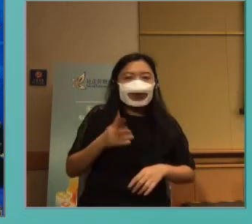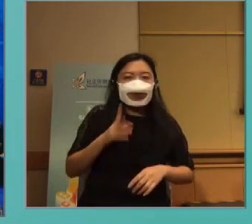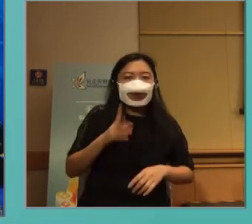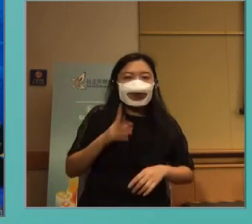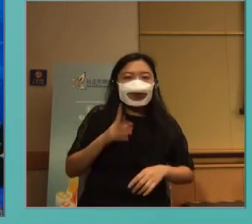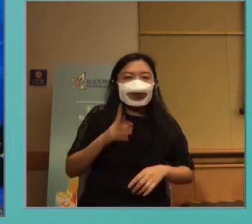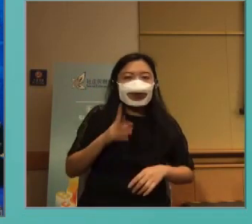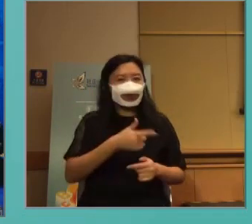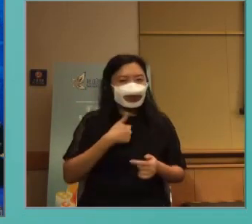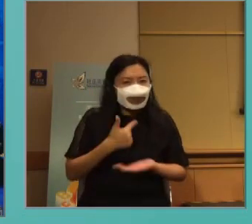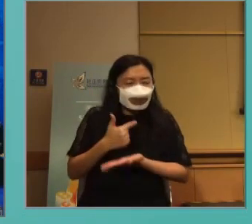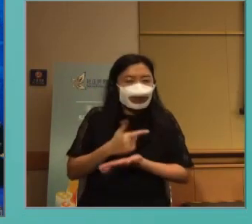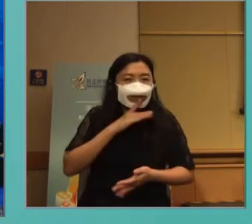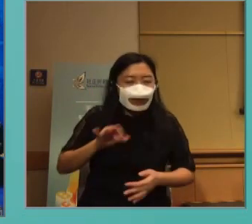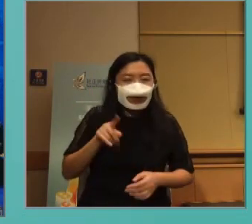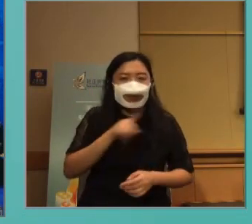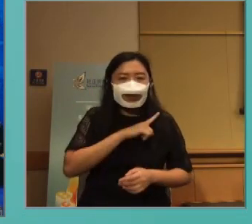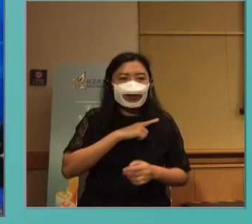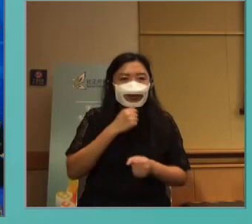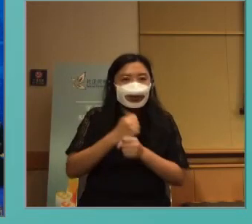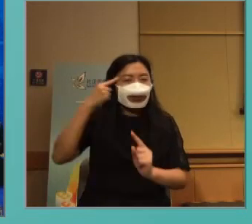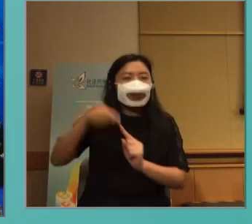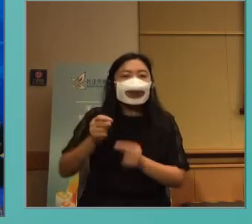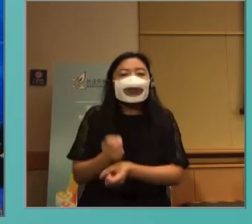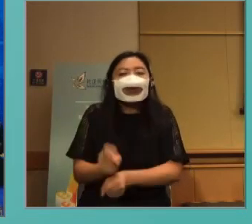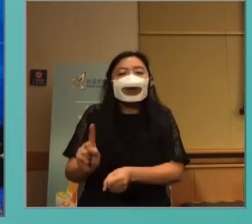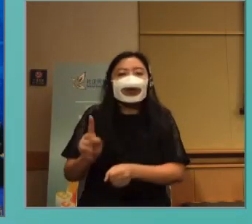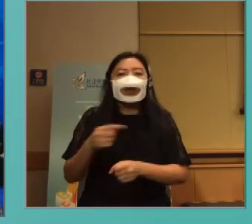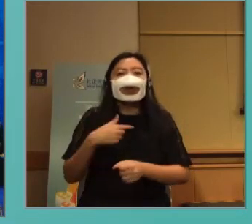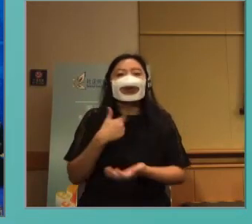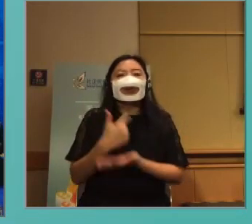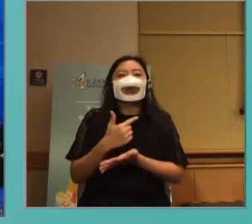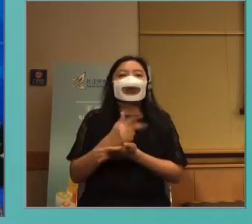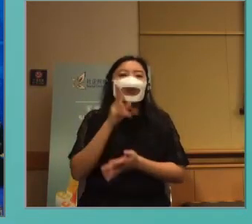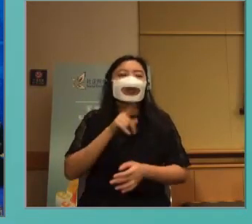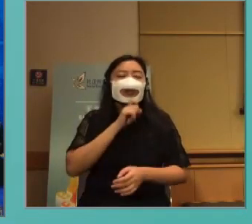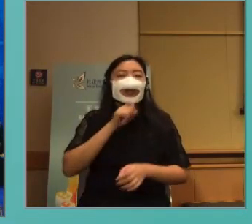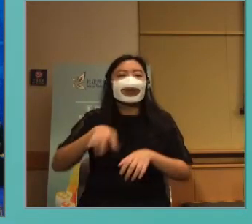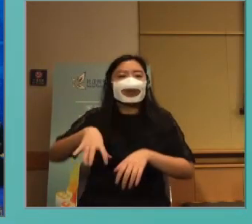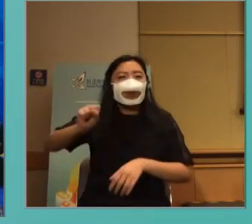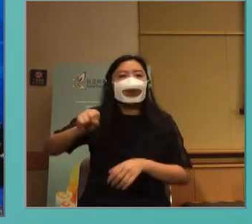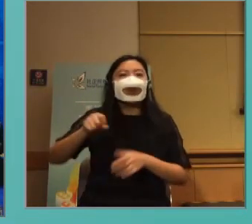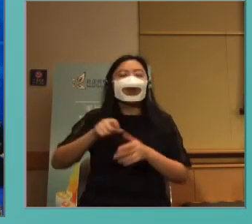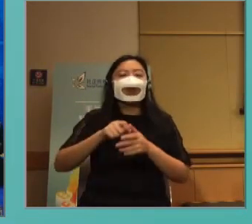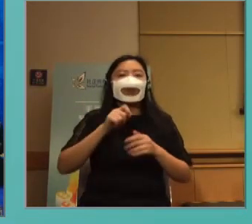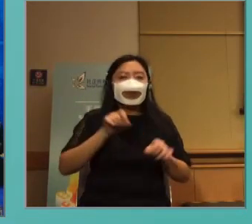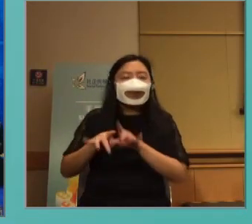importantly, you need your proxy. You need a tennis racket. Thank you so much, both of you. That's wonderful. So I will not go